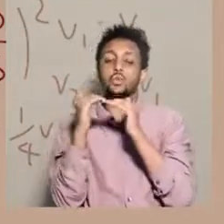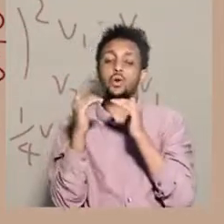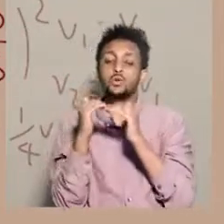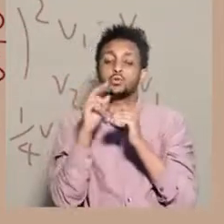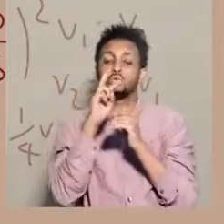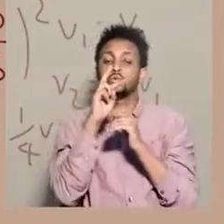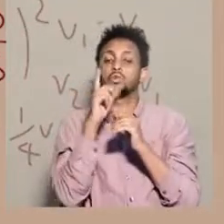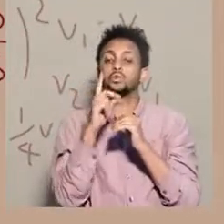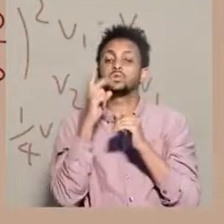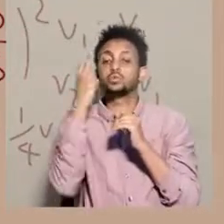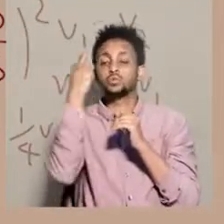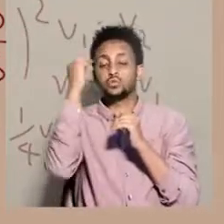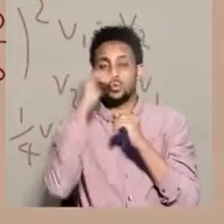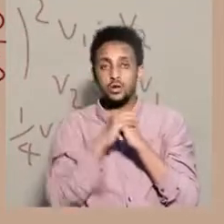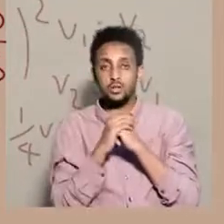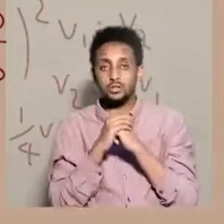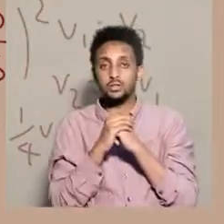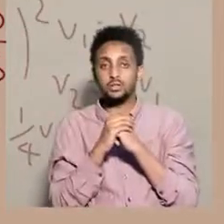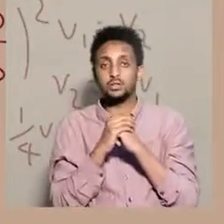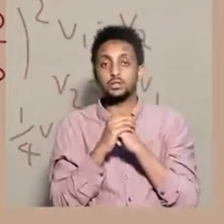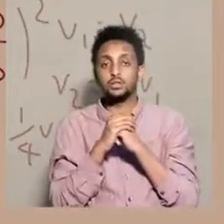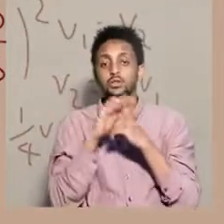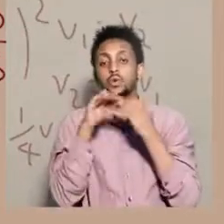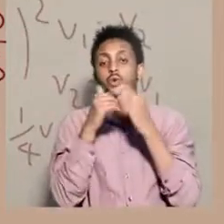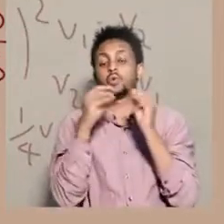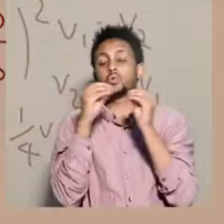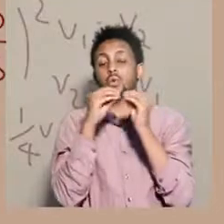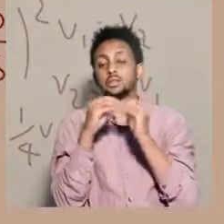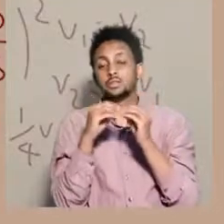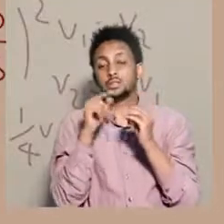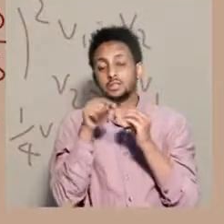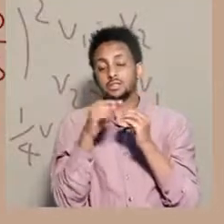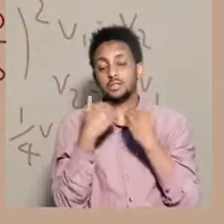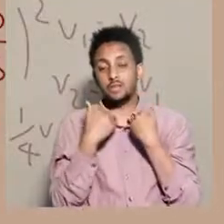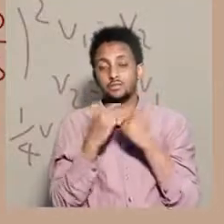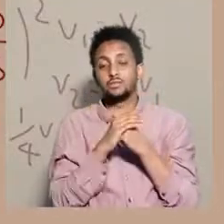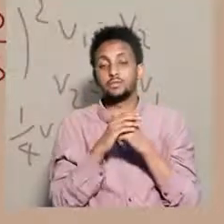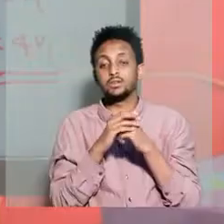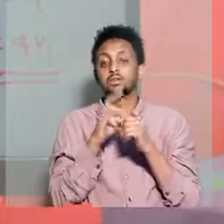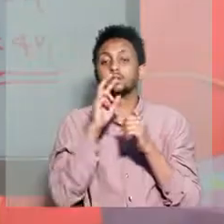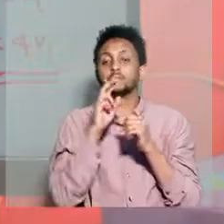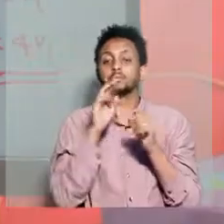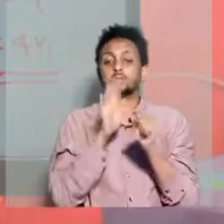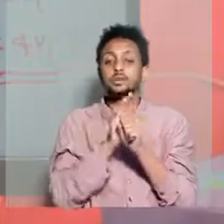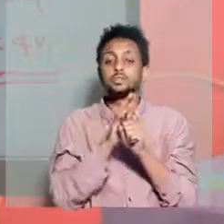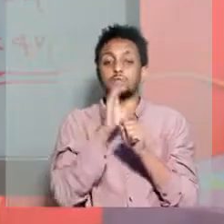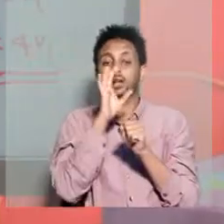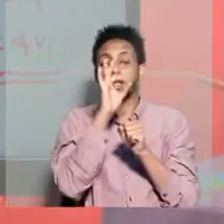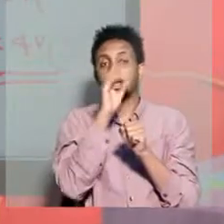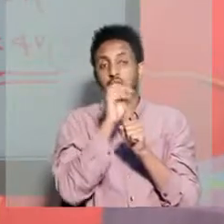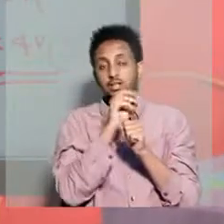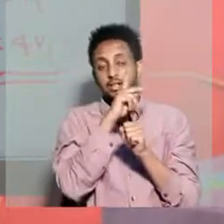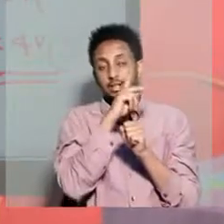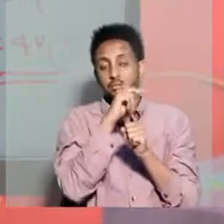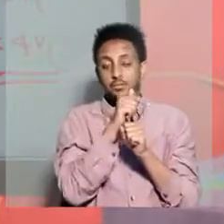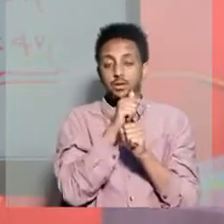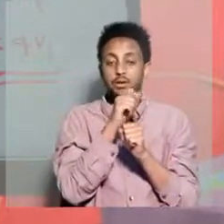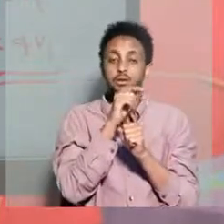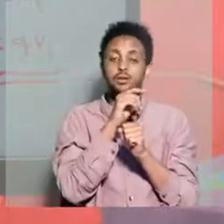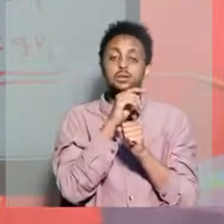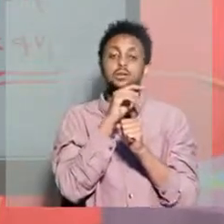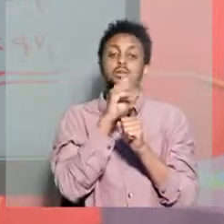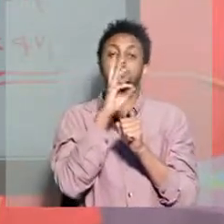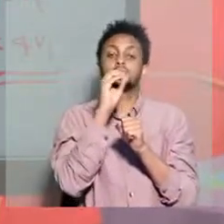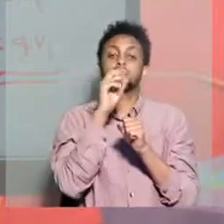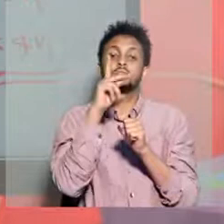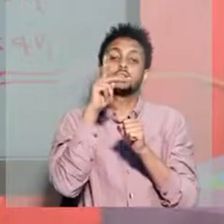to V2 squared. So all the quantities are given here. Pressure P1 is 80 kilopascal. Pressure P2